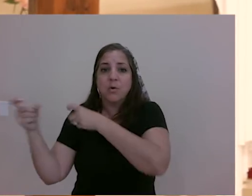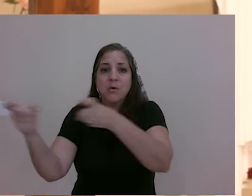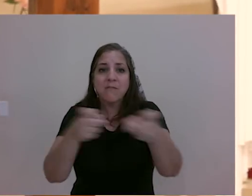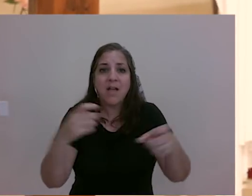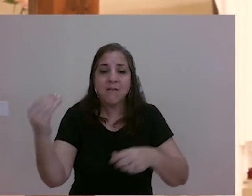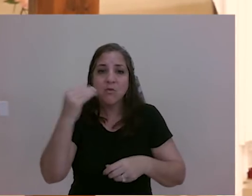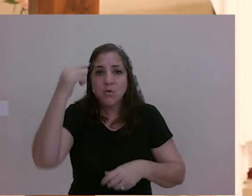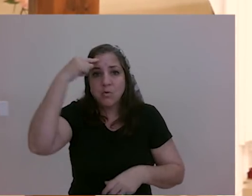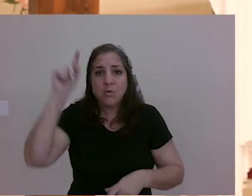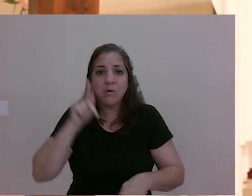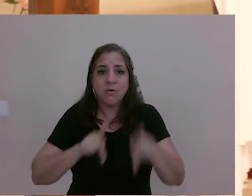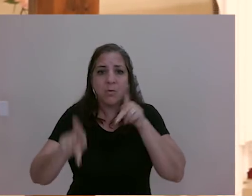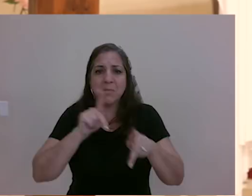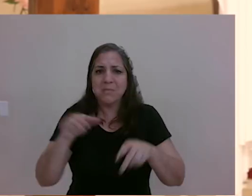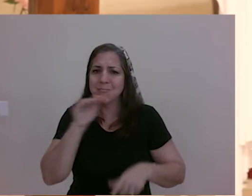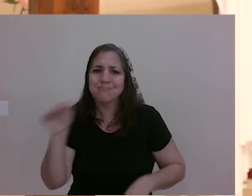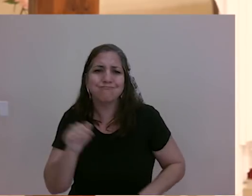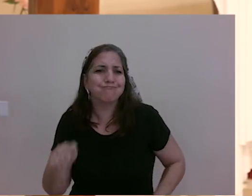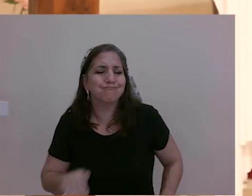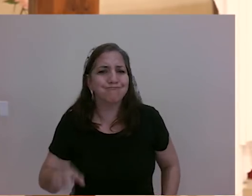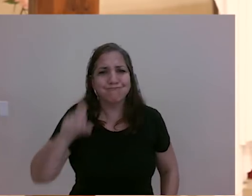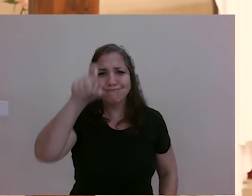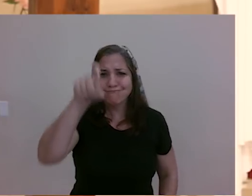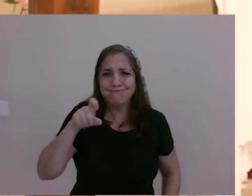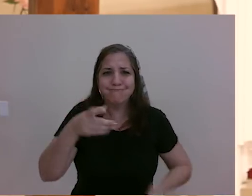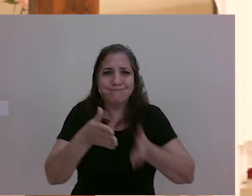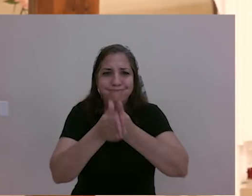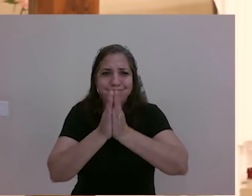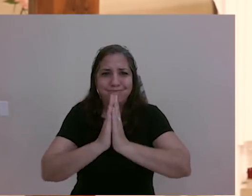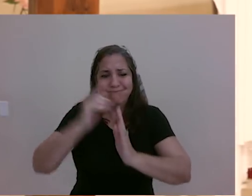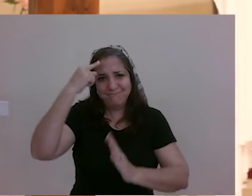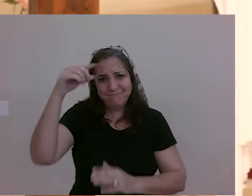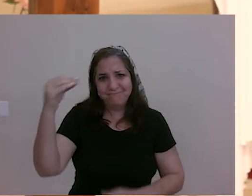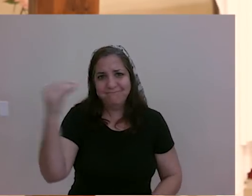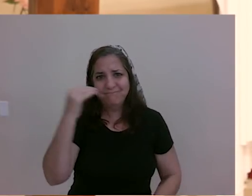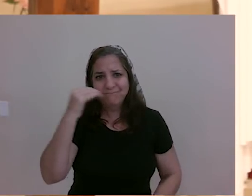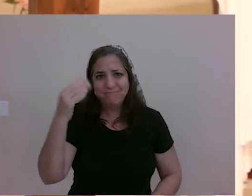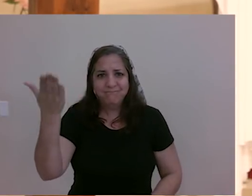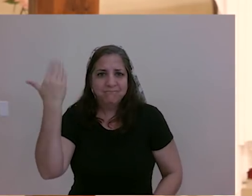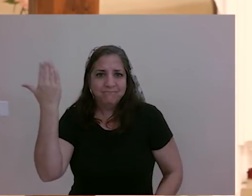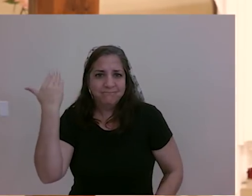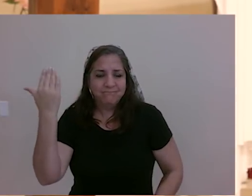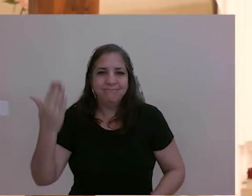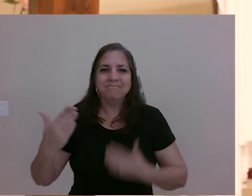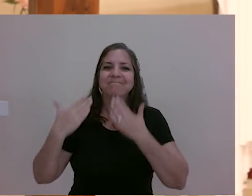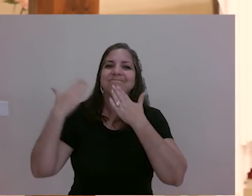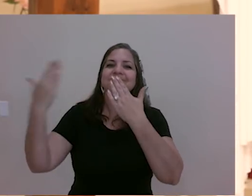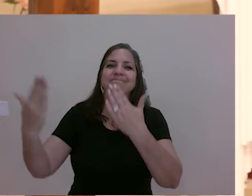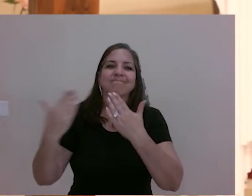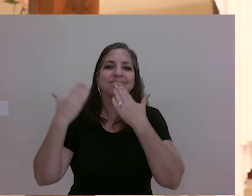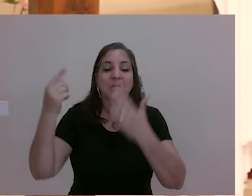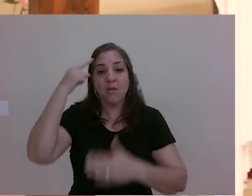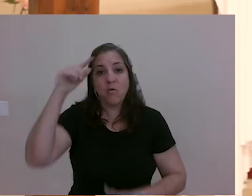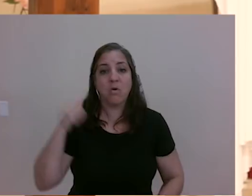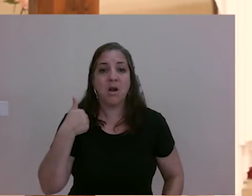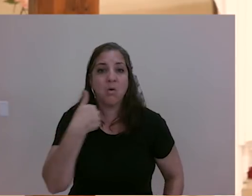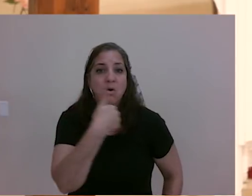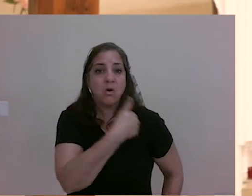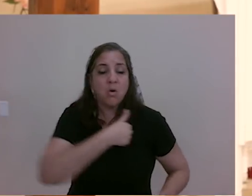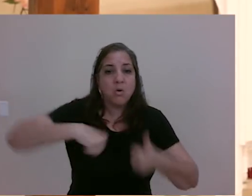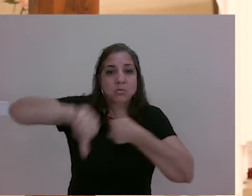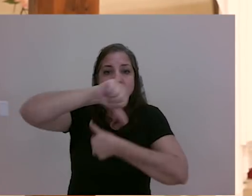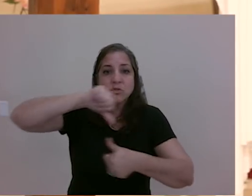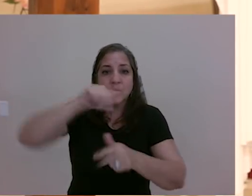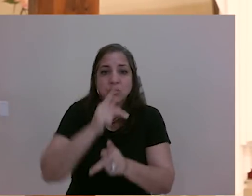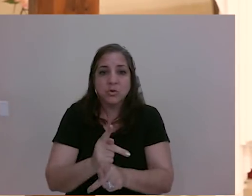never had to ask for food. In thanksgiving for our own social concern volunteers